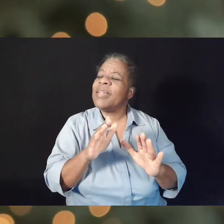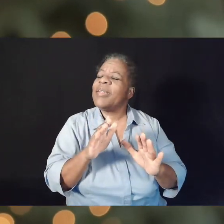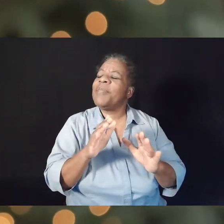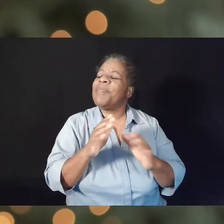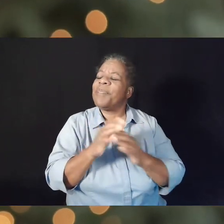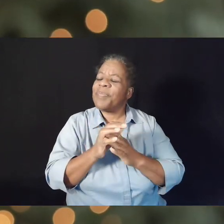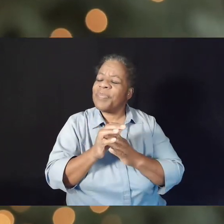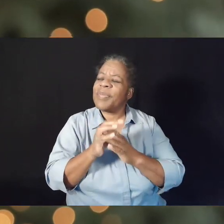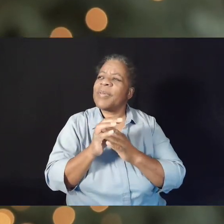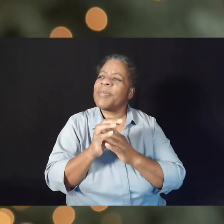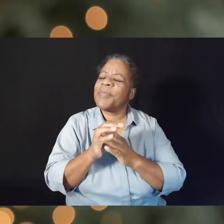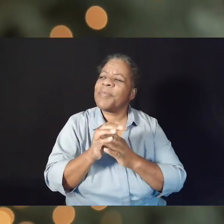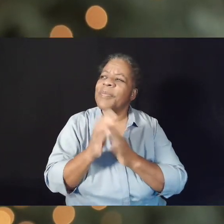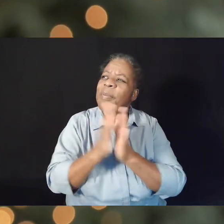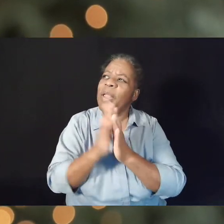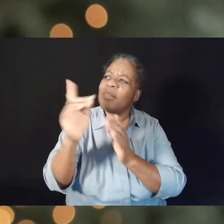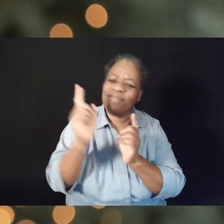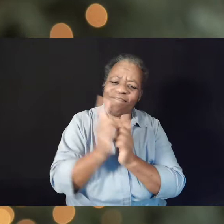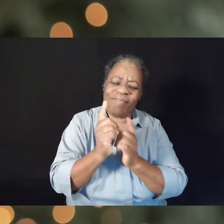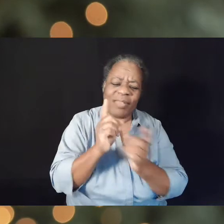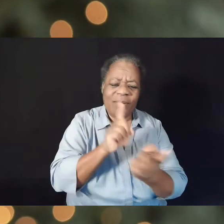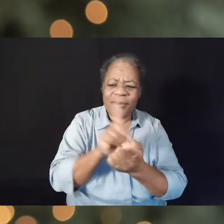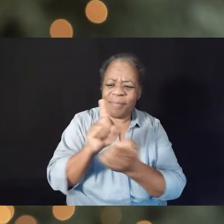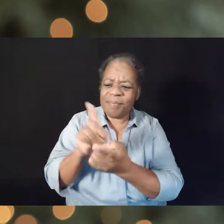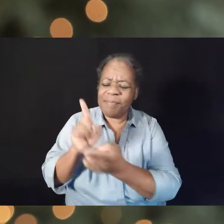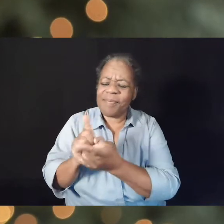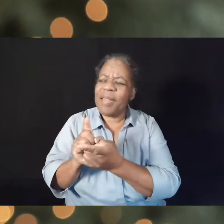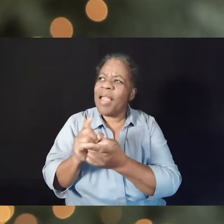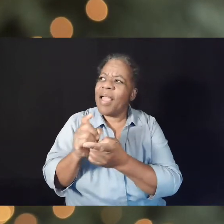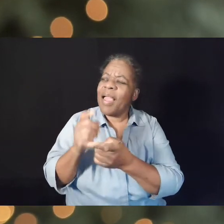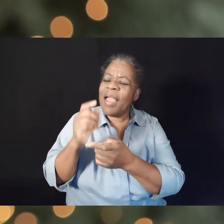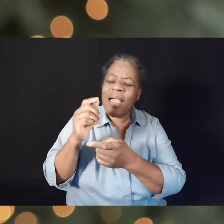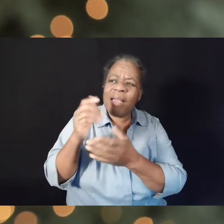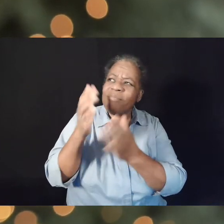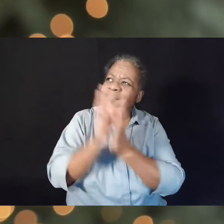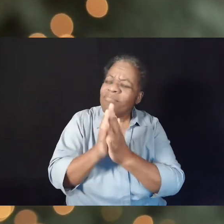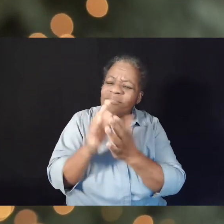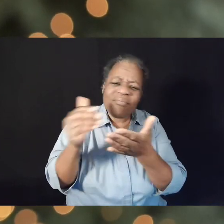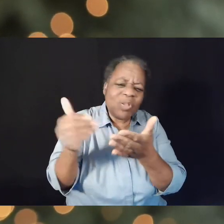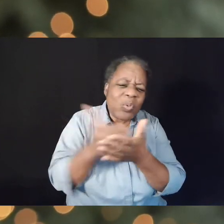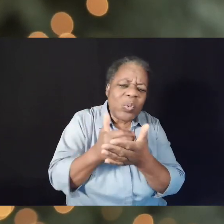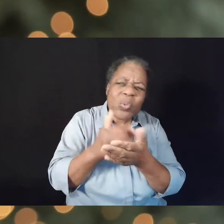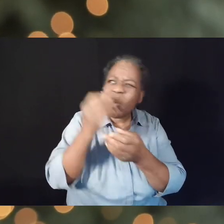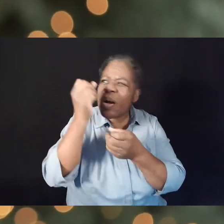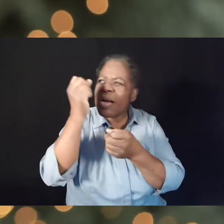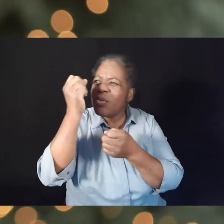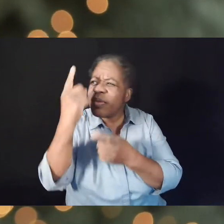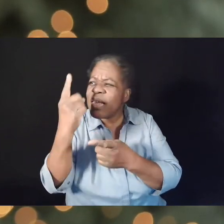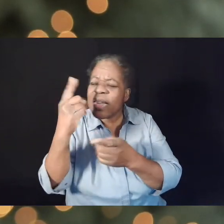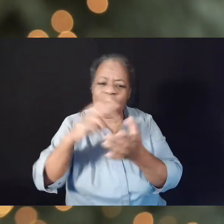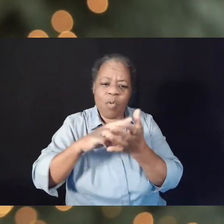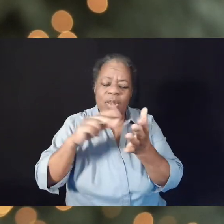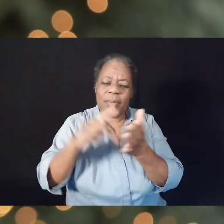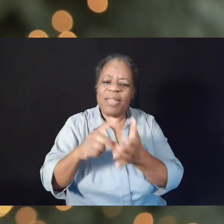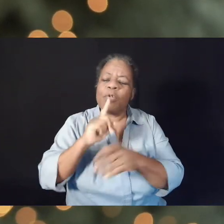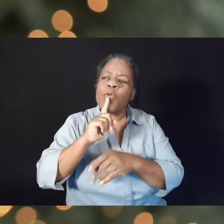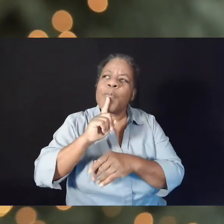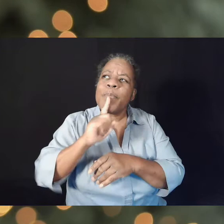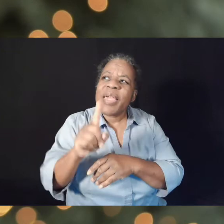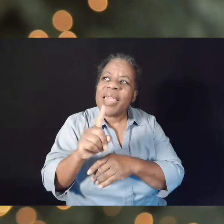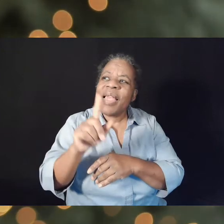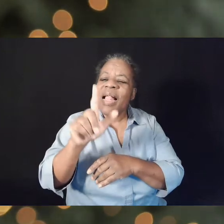spiritually, and ask for a fresh understanding and experience of what it means to be loved. In Jesus'